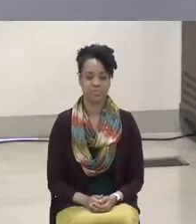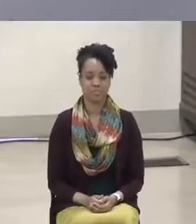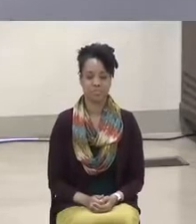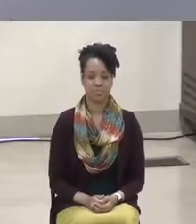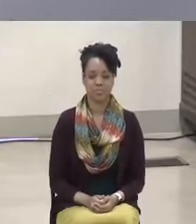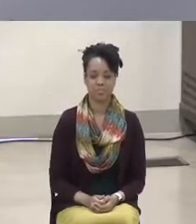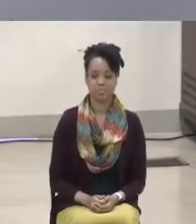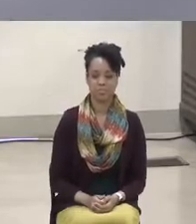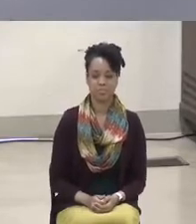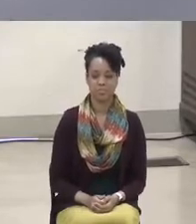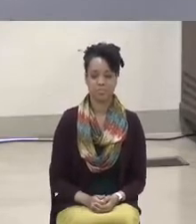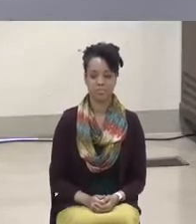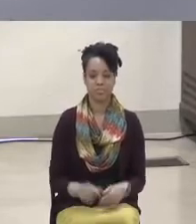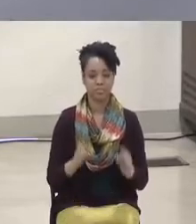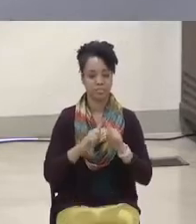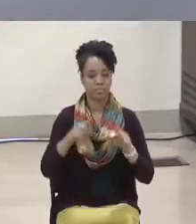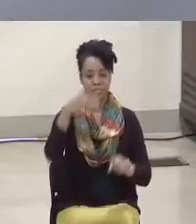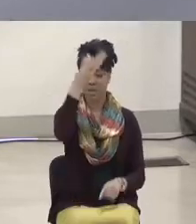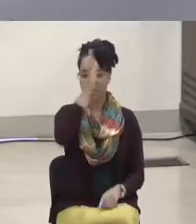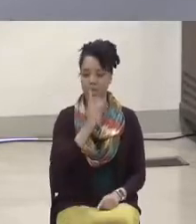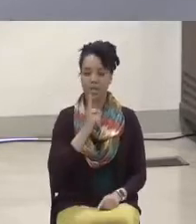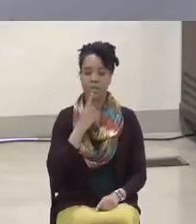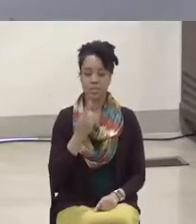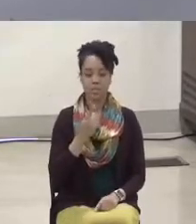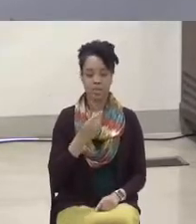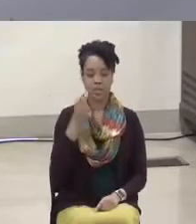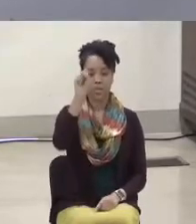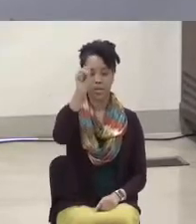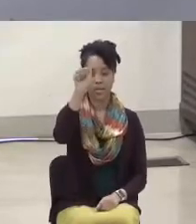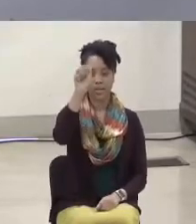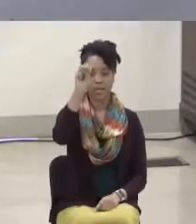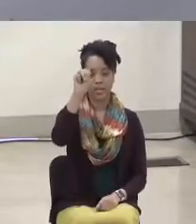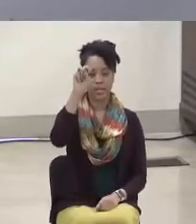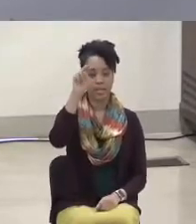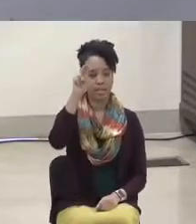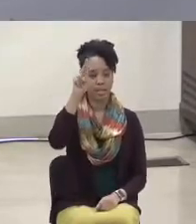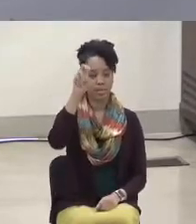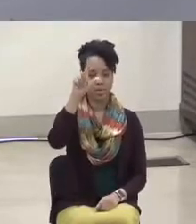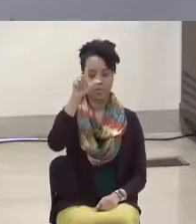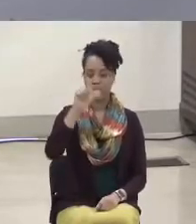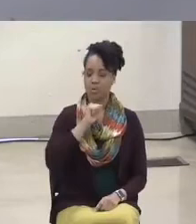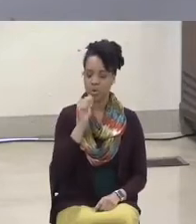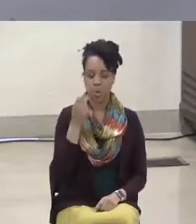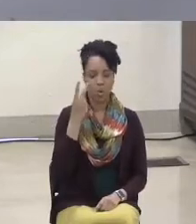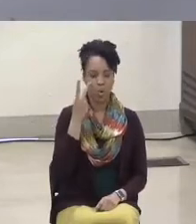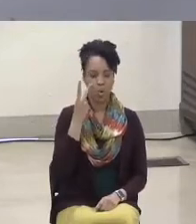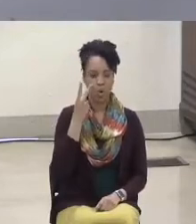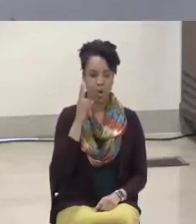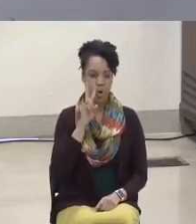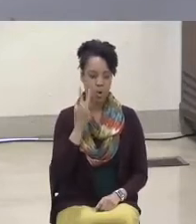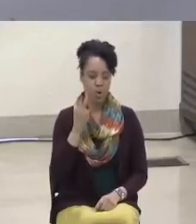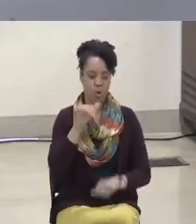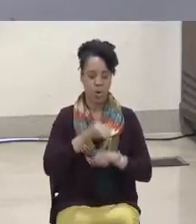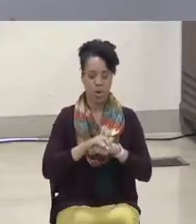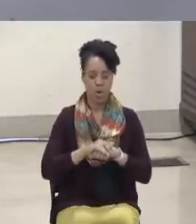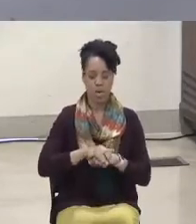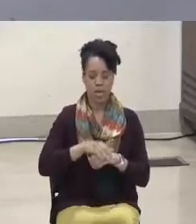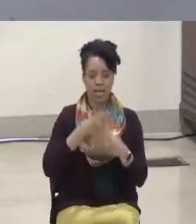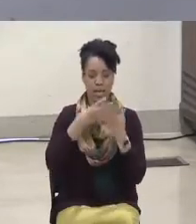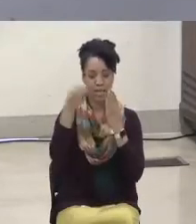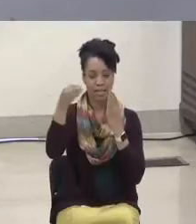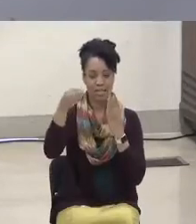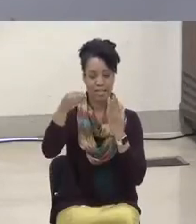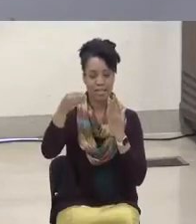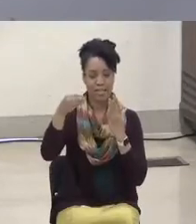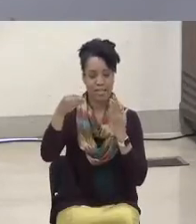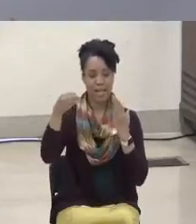David. But God told Samuel, don't look on the outward appearance, Pero Dios le dijo a Samuel, no mires lo de afuera, because God